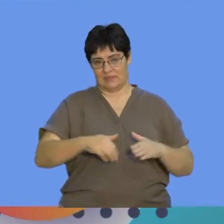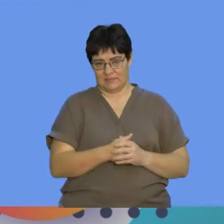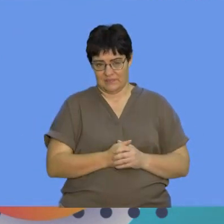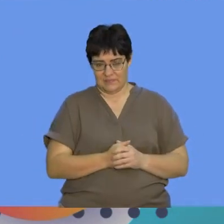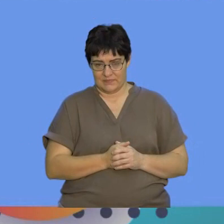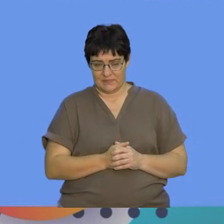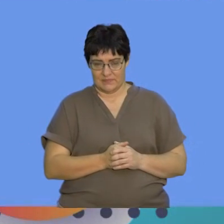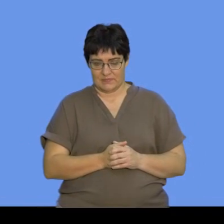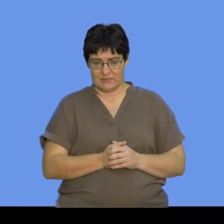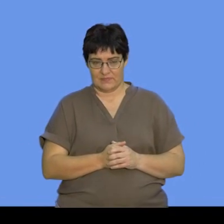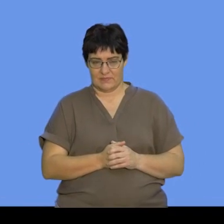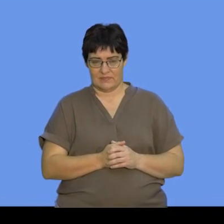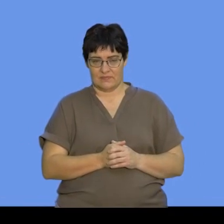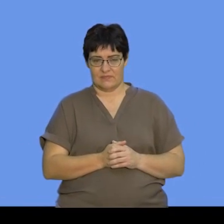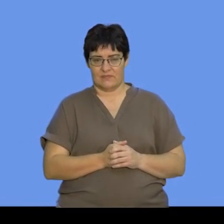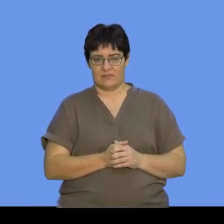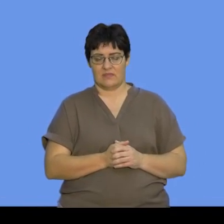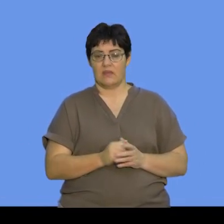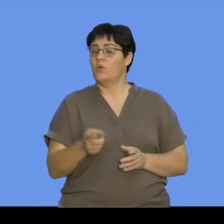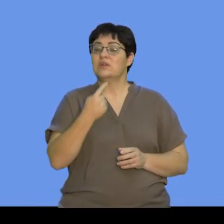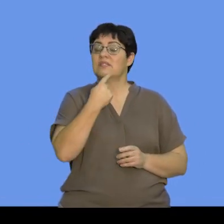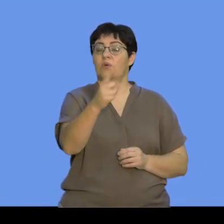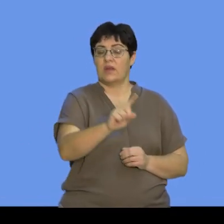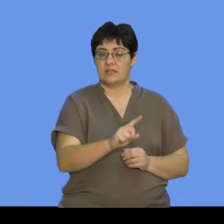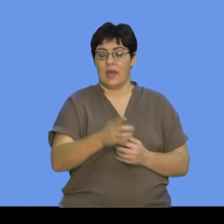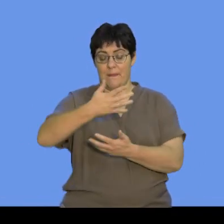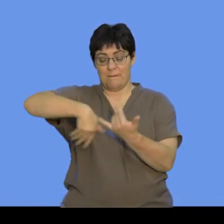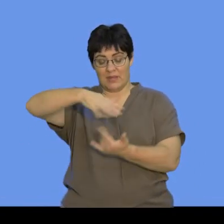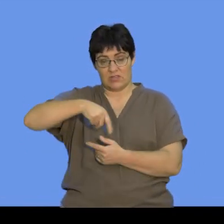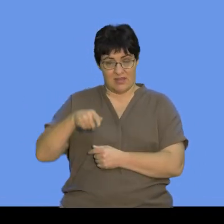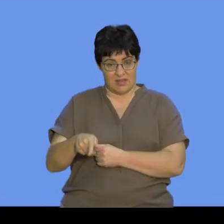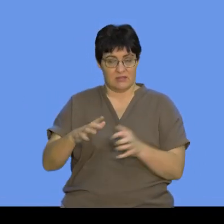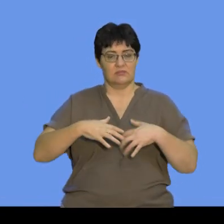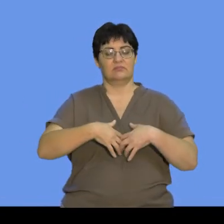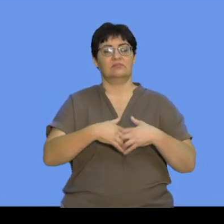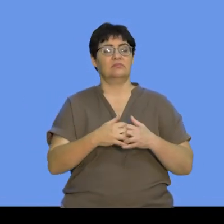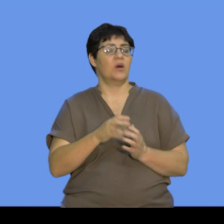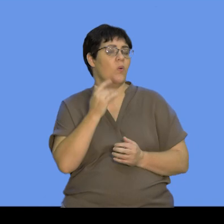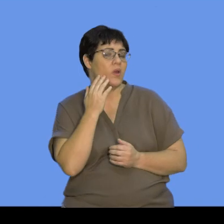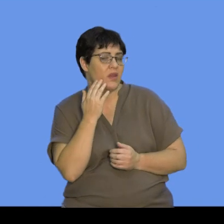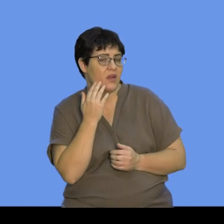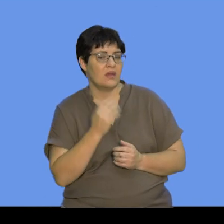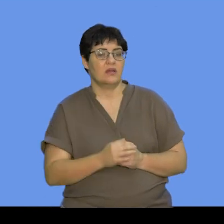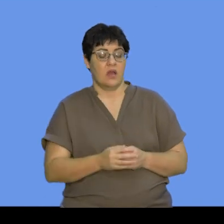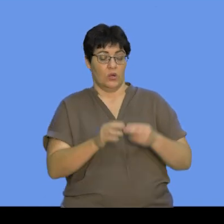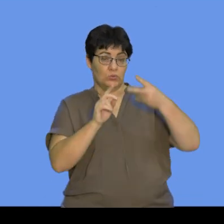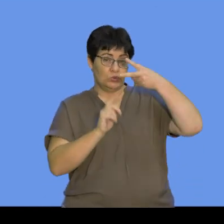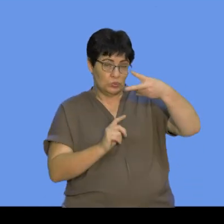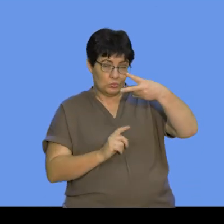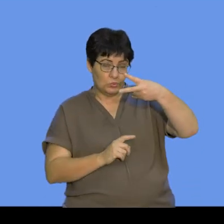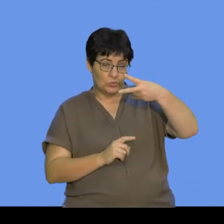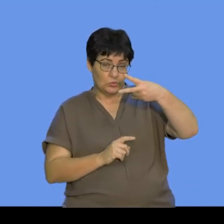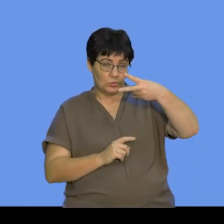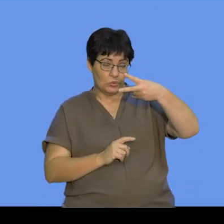is concerned. Right. So we are saying that a mixture forms when two or more, okay? So it's more than